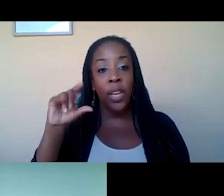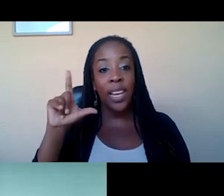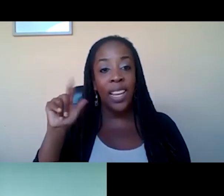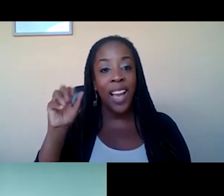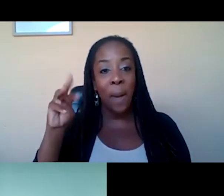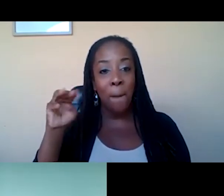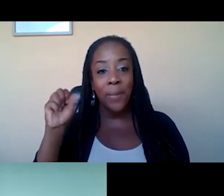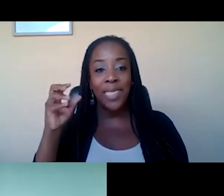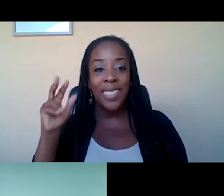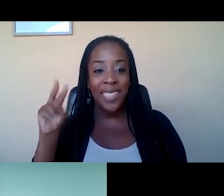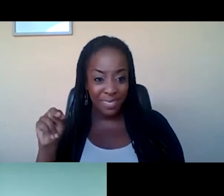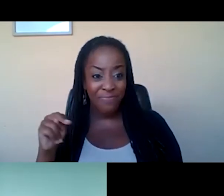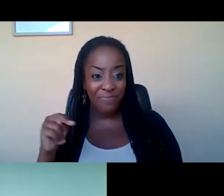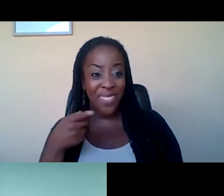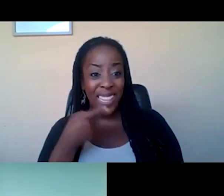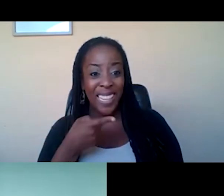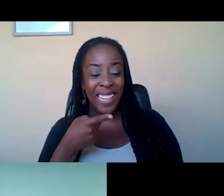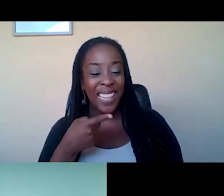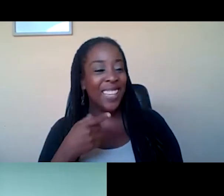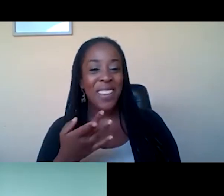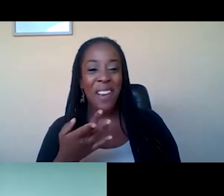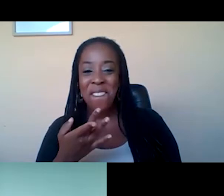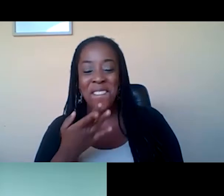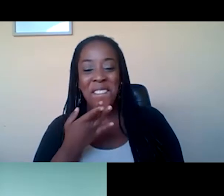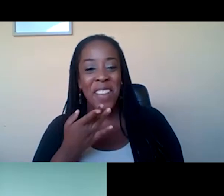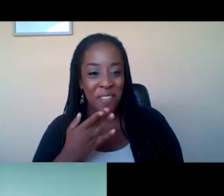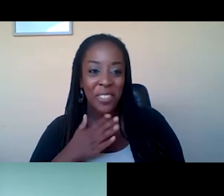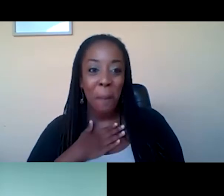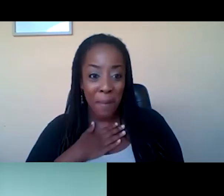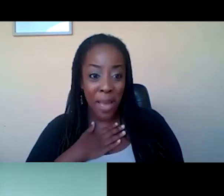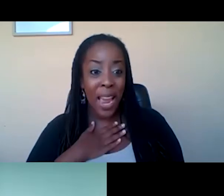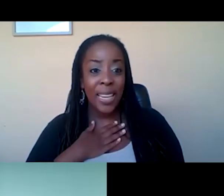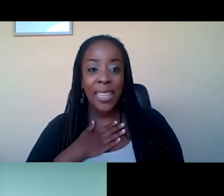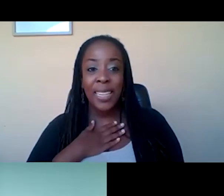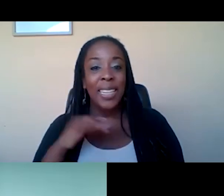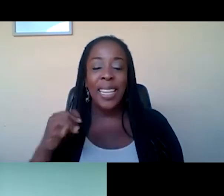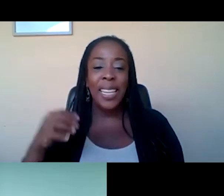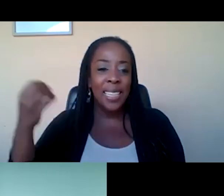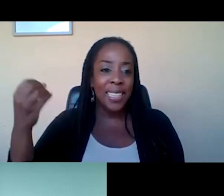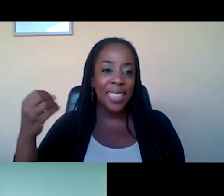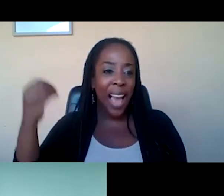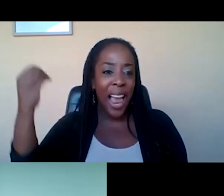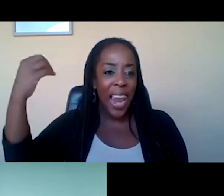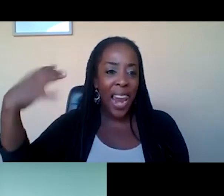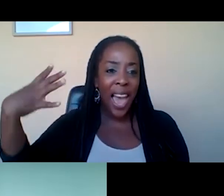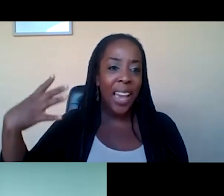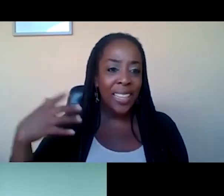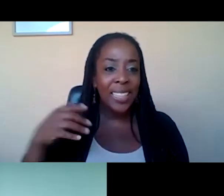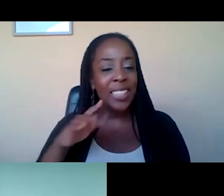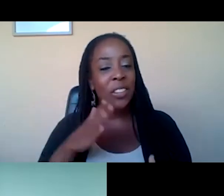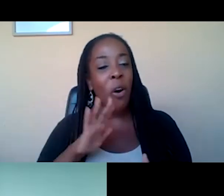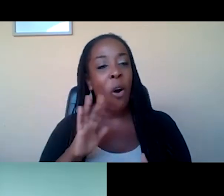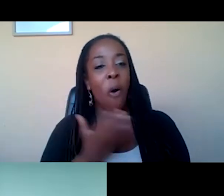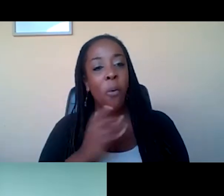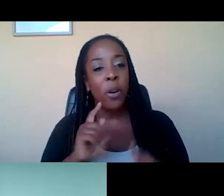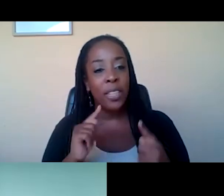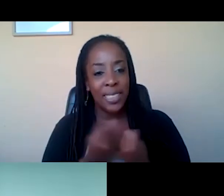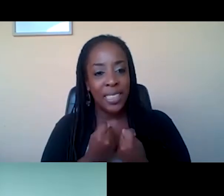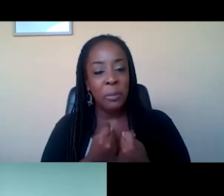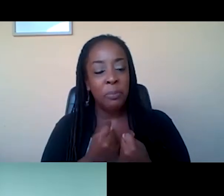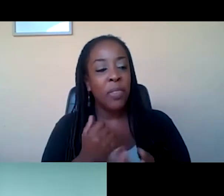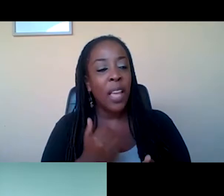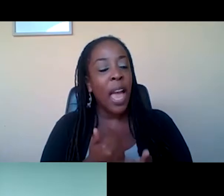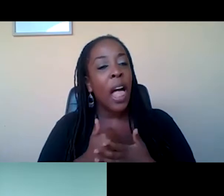mine. He's really the life of the team, and what he does, he really keeps us grounded. But the funny thing about it is,